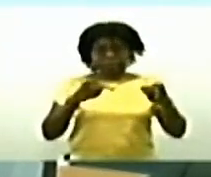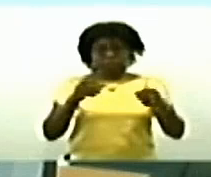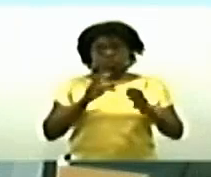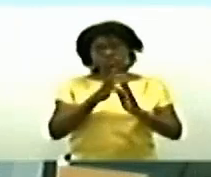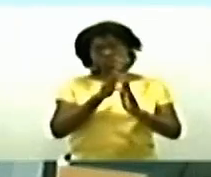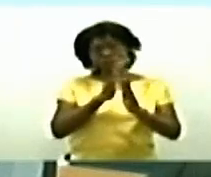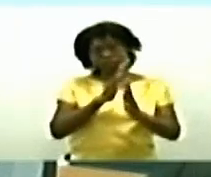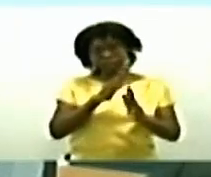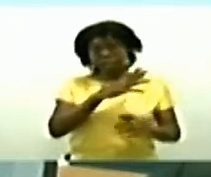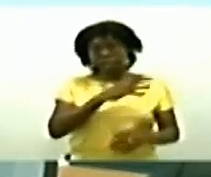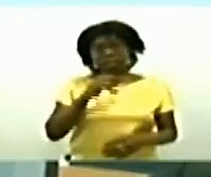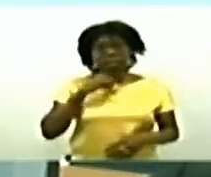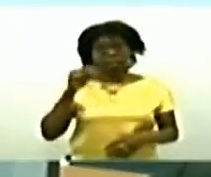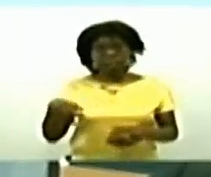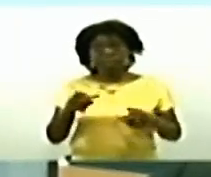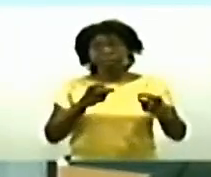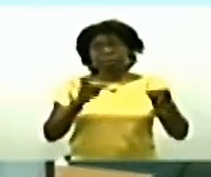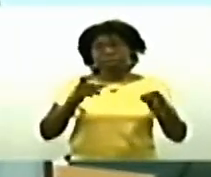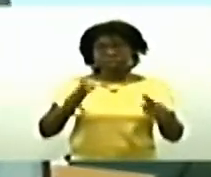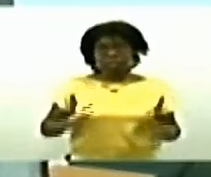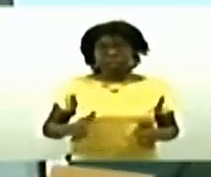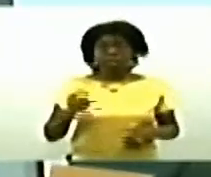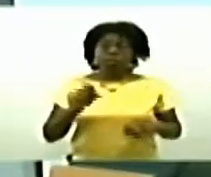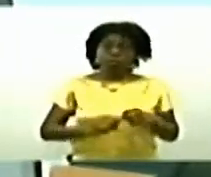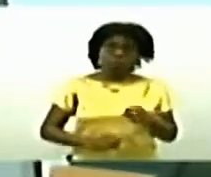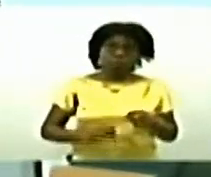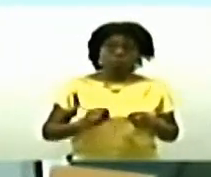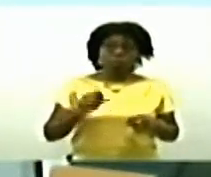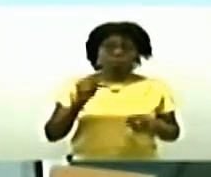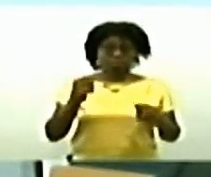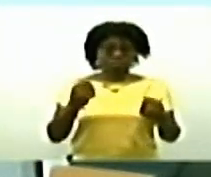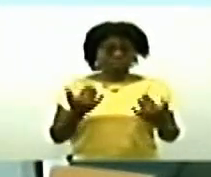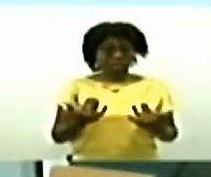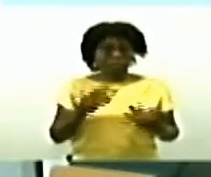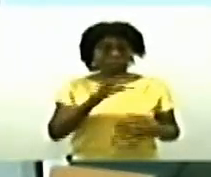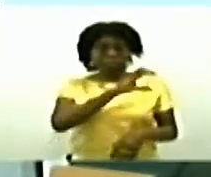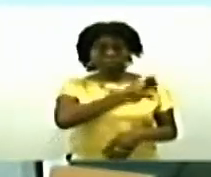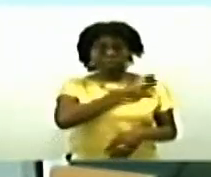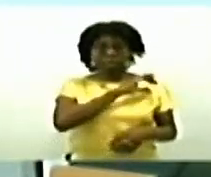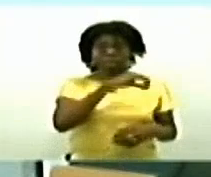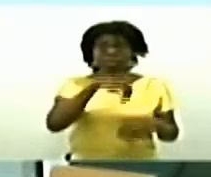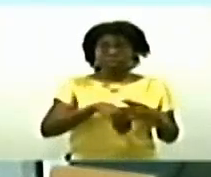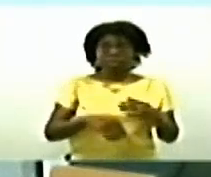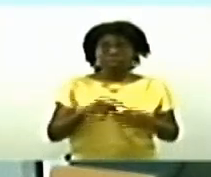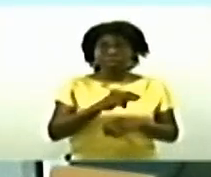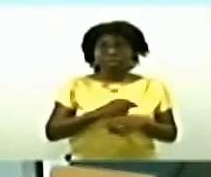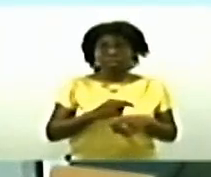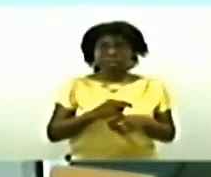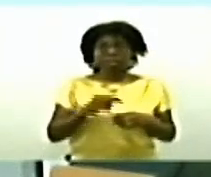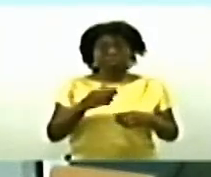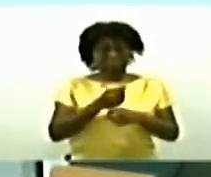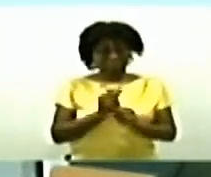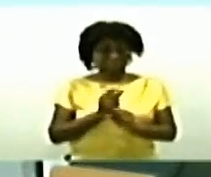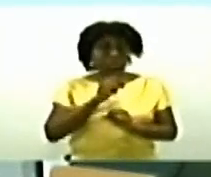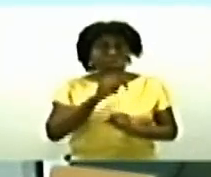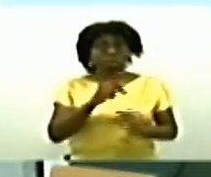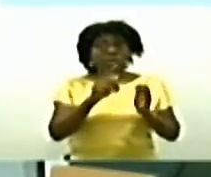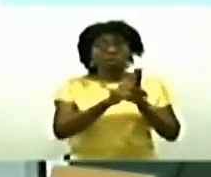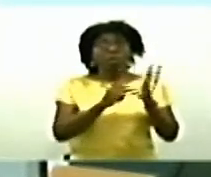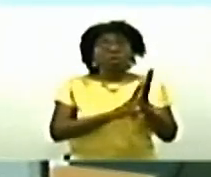the whole idea of policing the state, ensuring law and order is maintained, will be